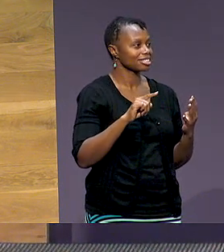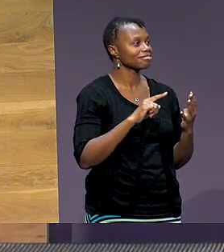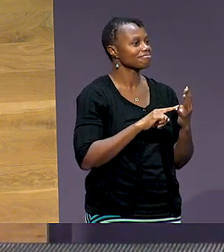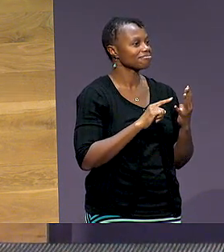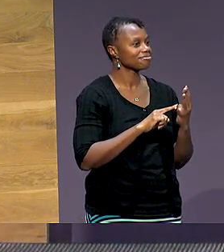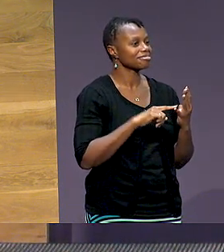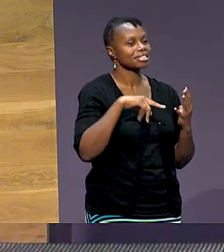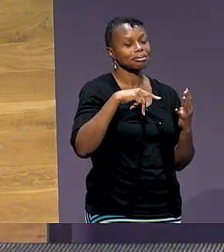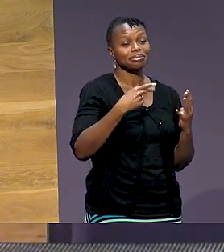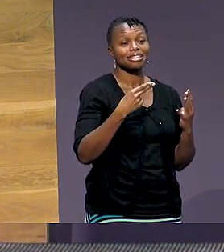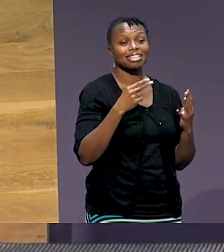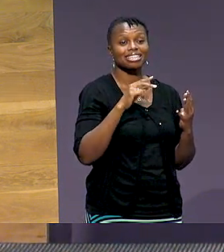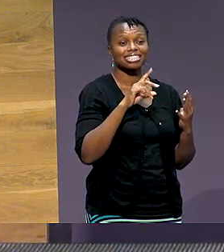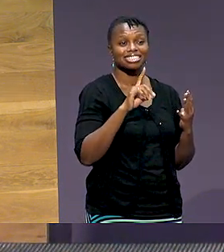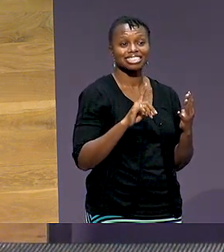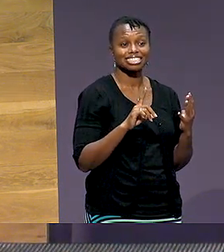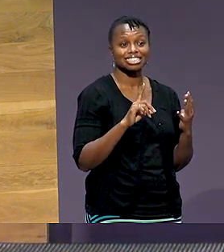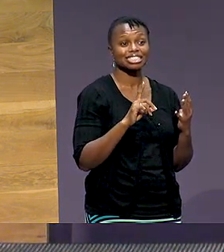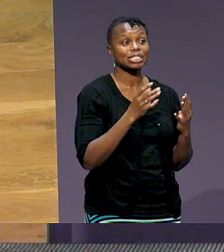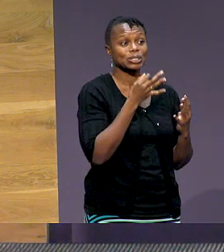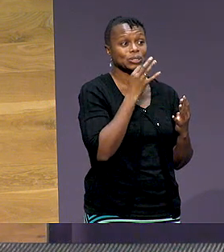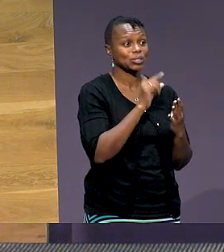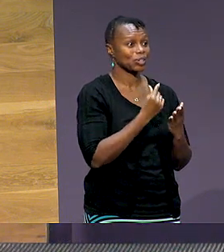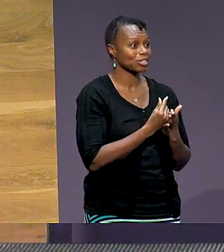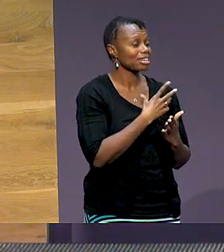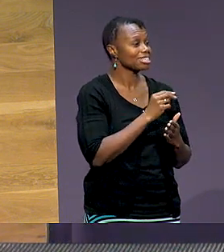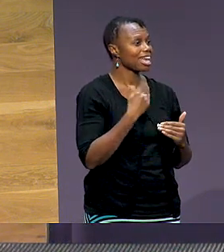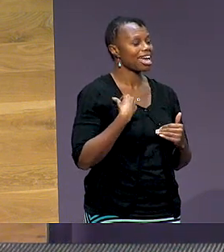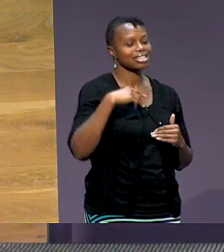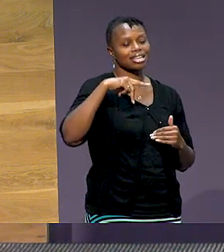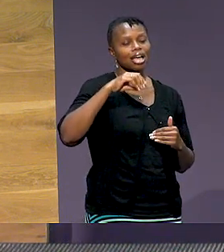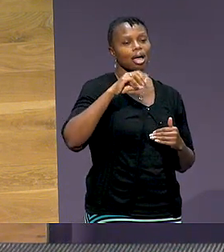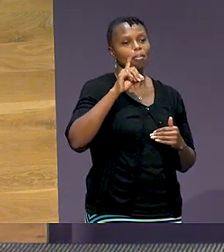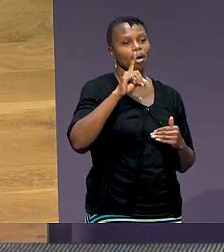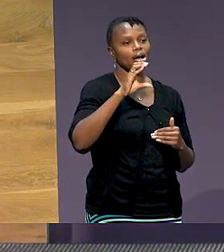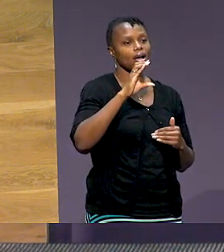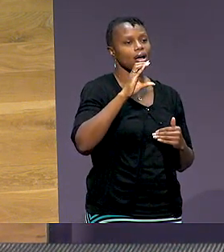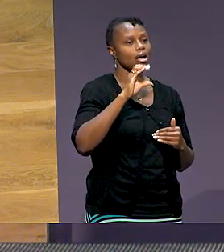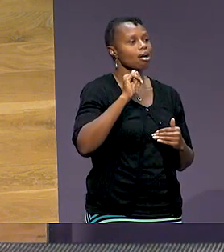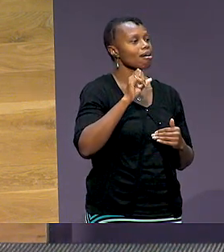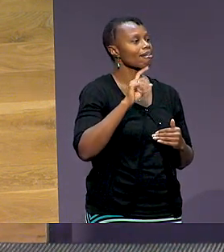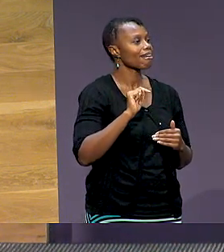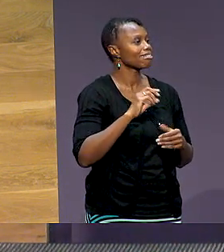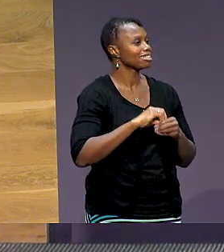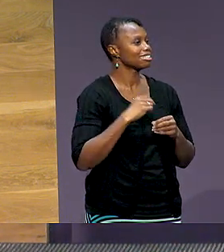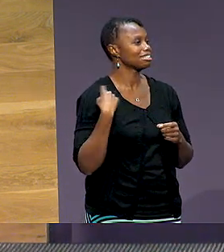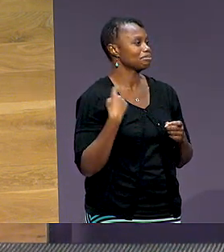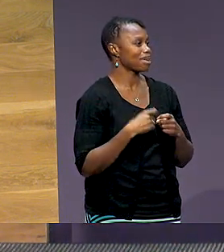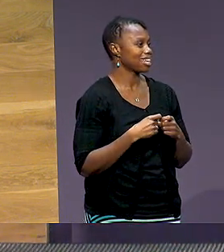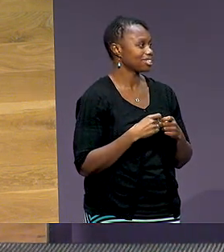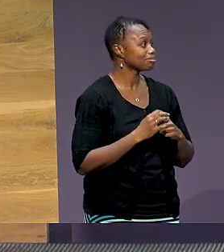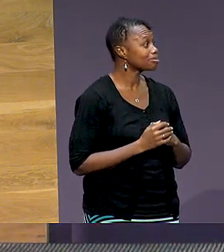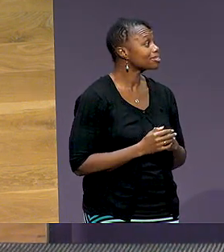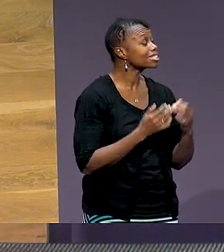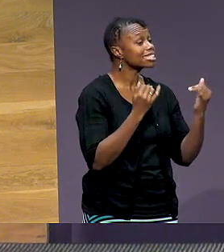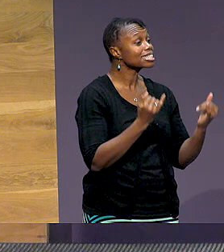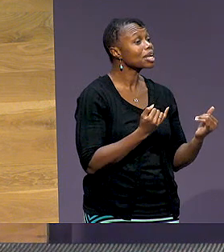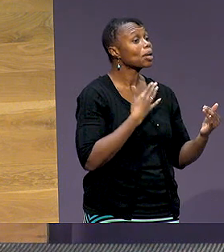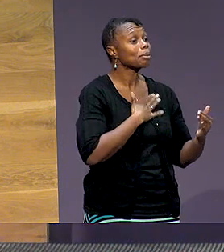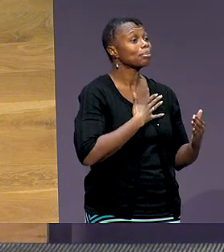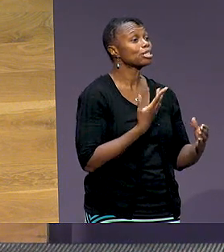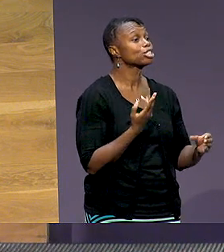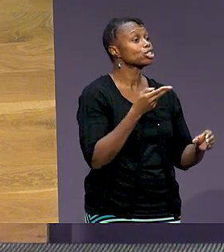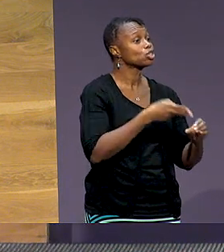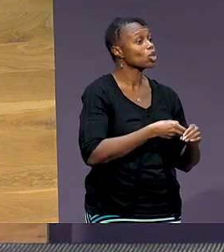co-host for a podcast in Spanish. We are looking forward to this today, and so in that regard, would you please join me